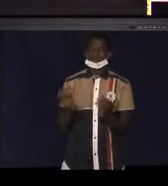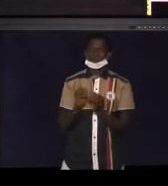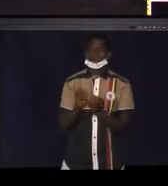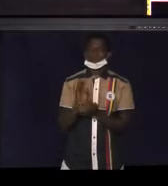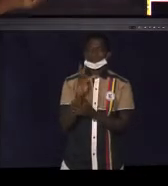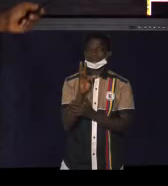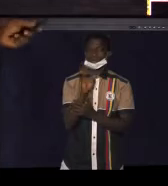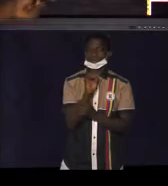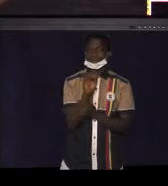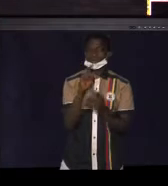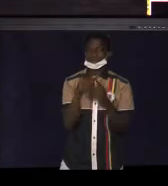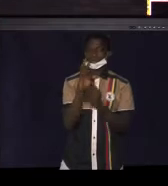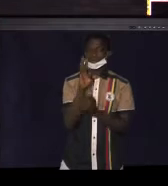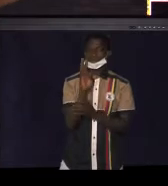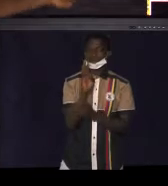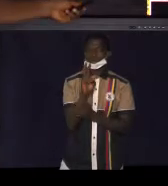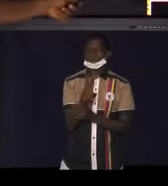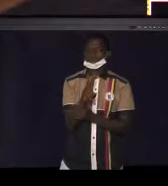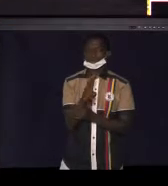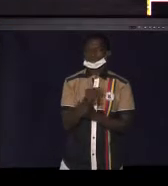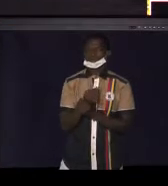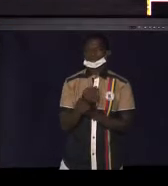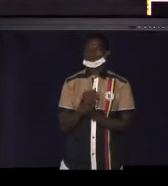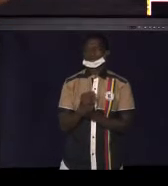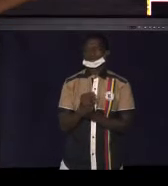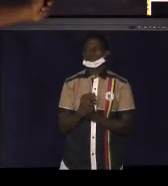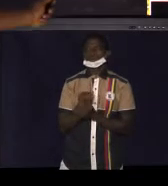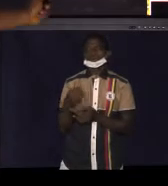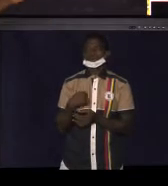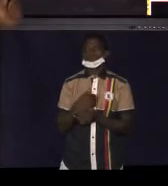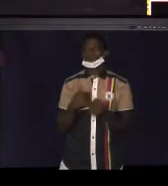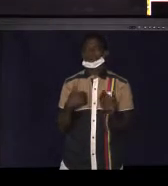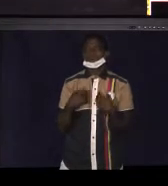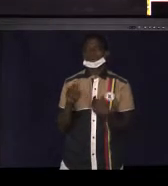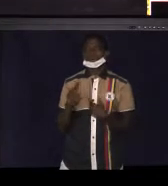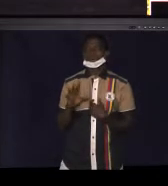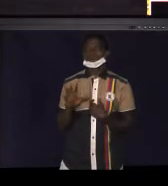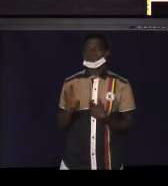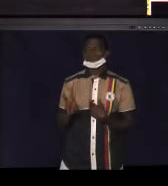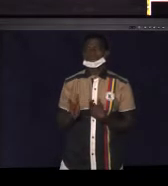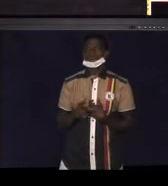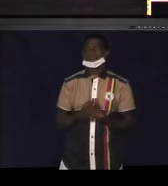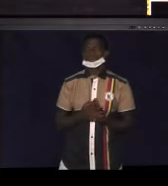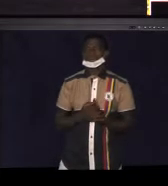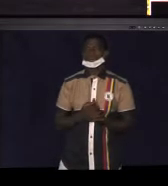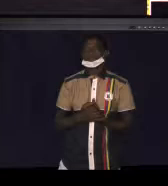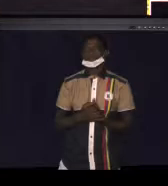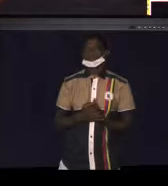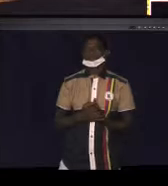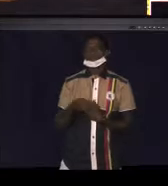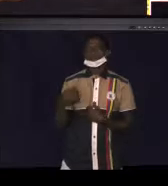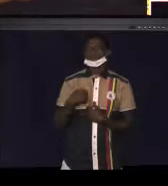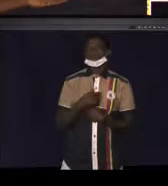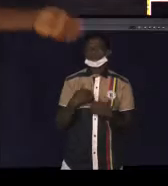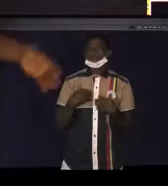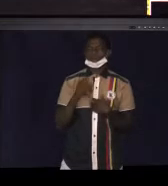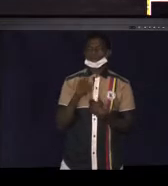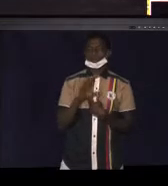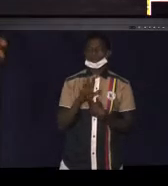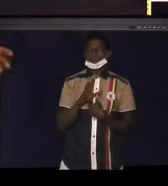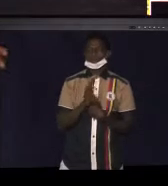add 80 to 72, of course, 0 plus 2 is 2, 8 plus 7 is 15. Now, we